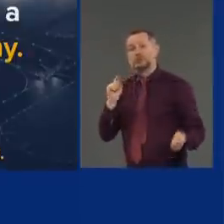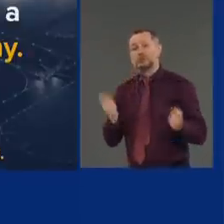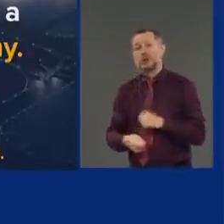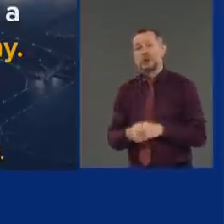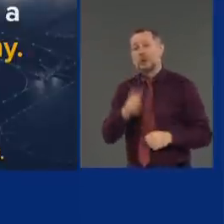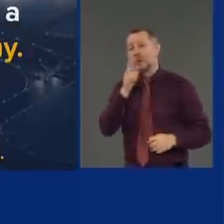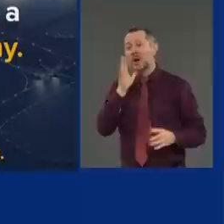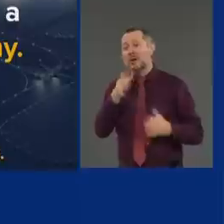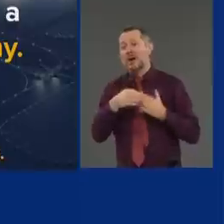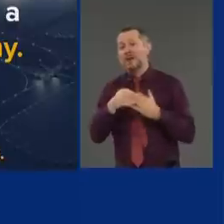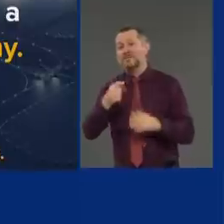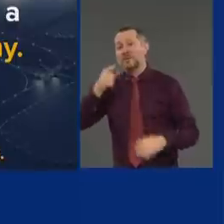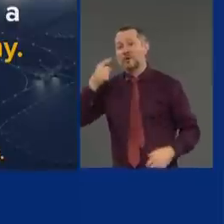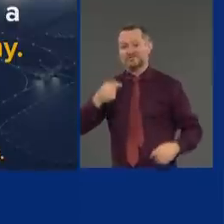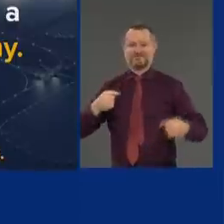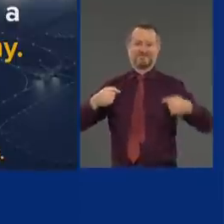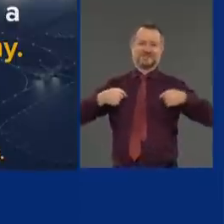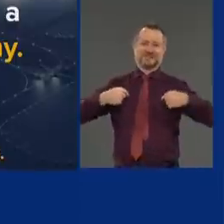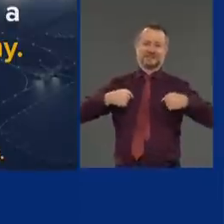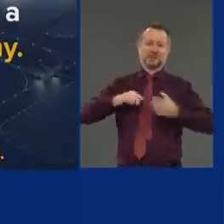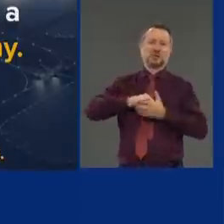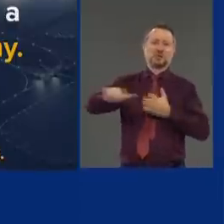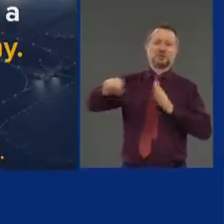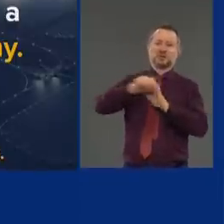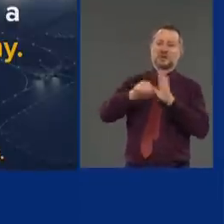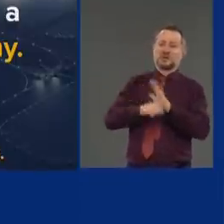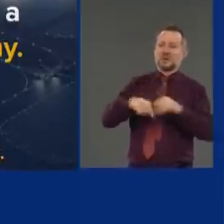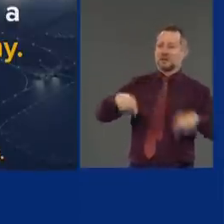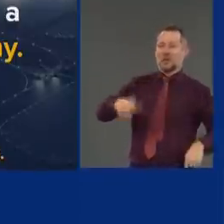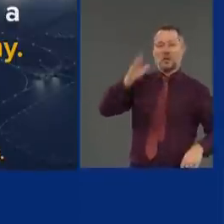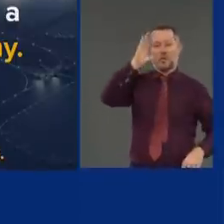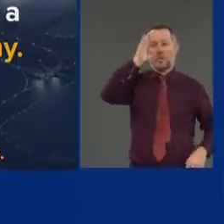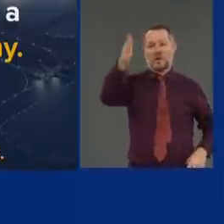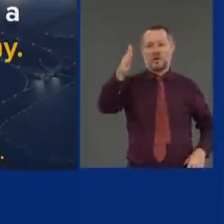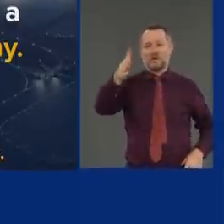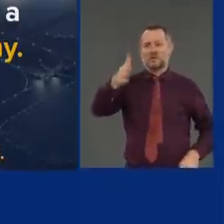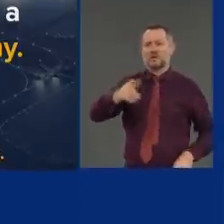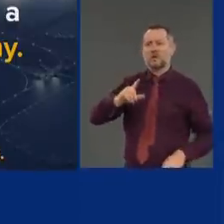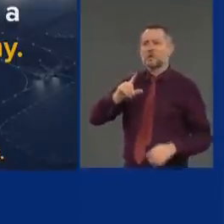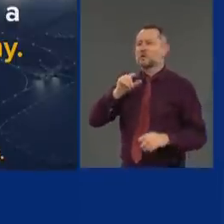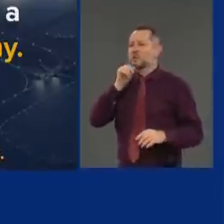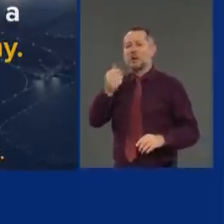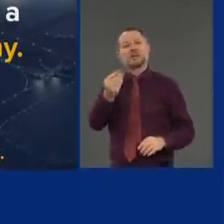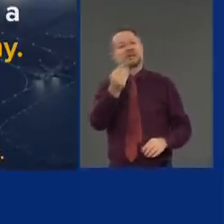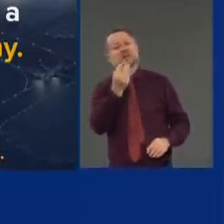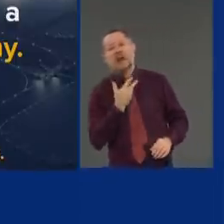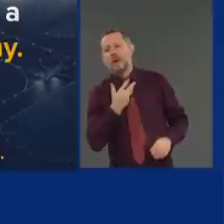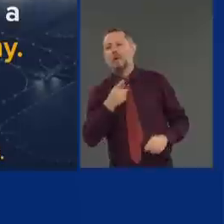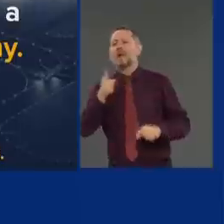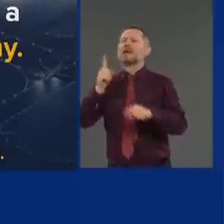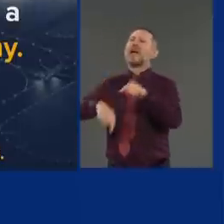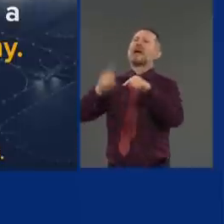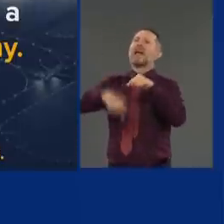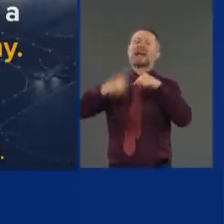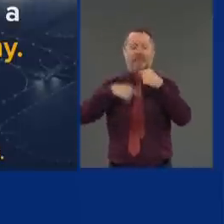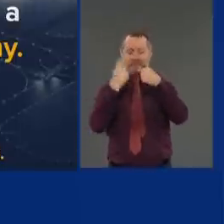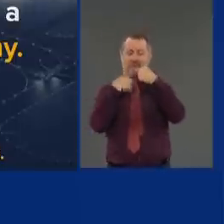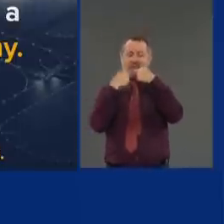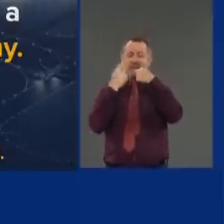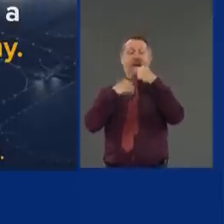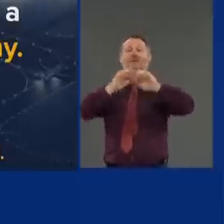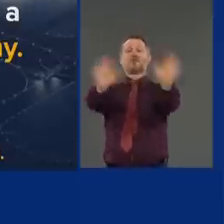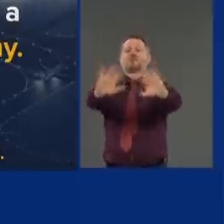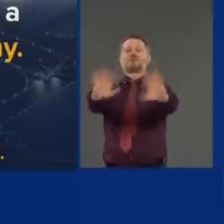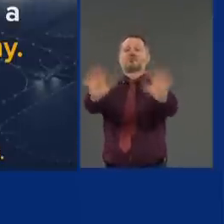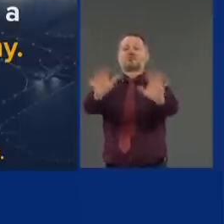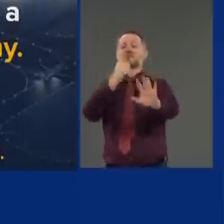Airport is all about. Don't tell me we can't. We can. And by the way, we are. We